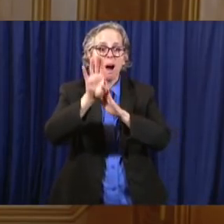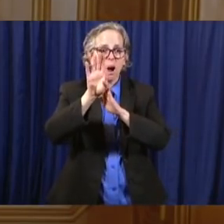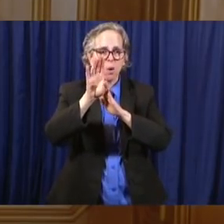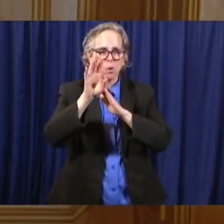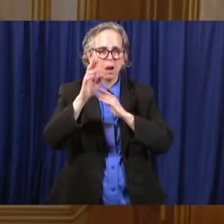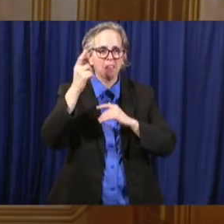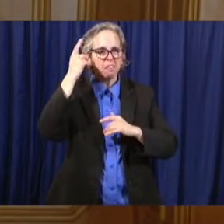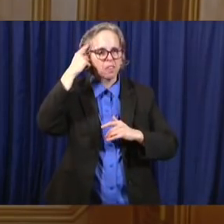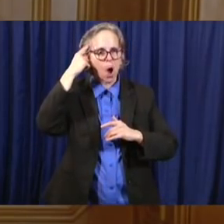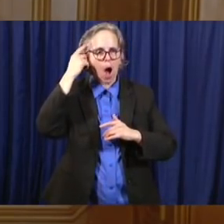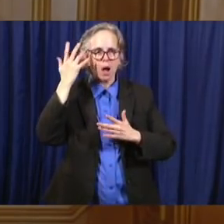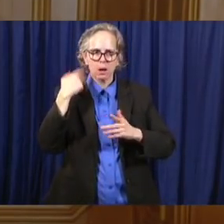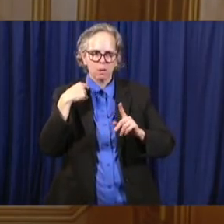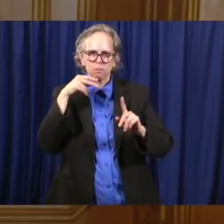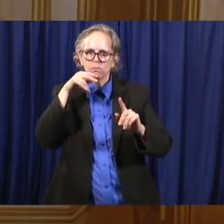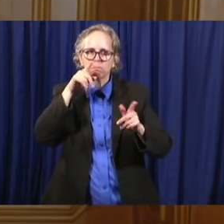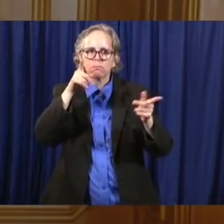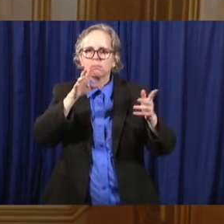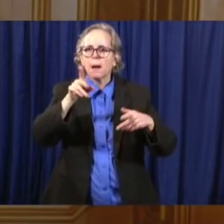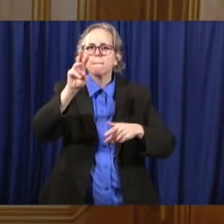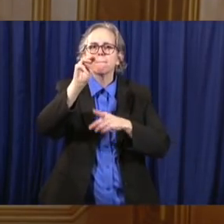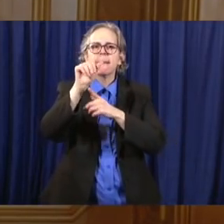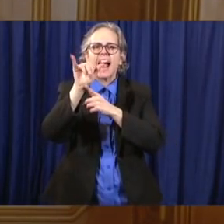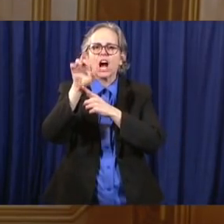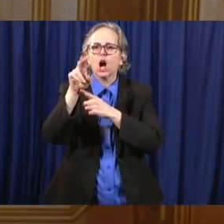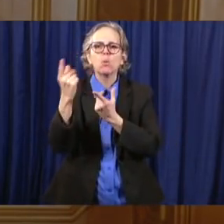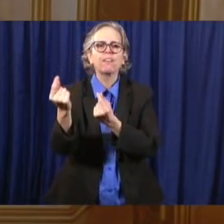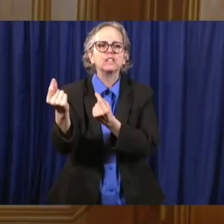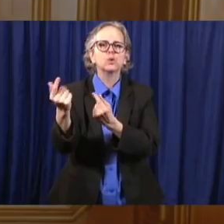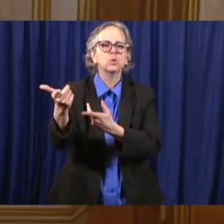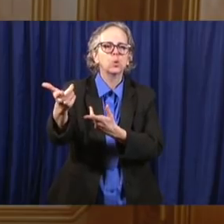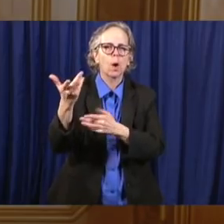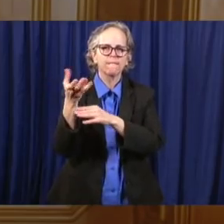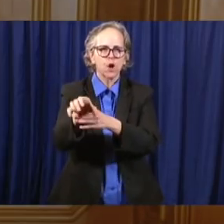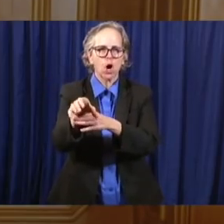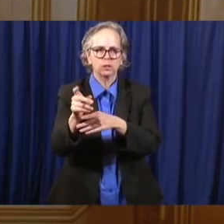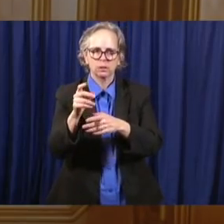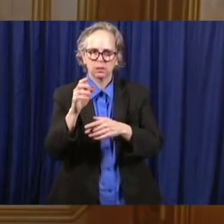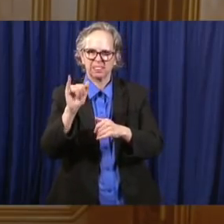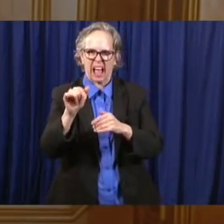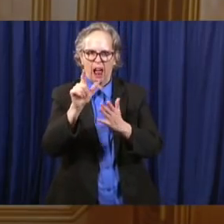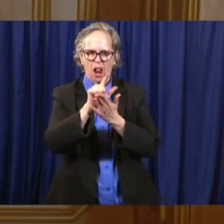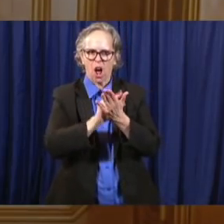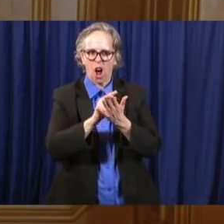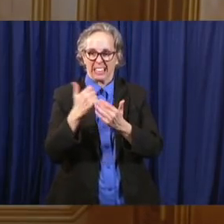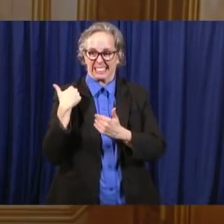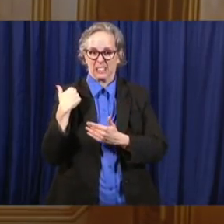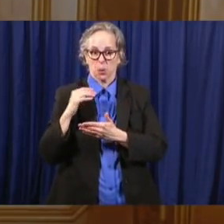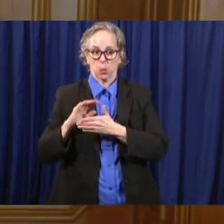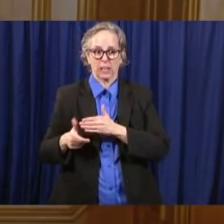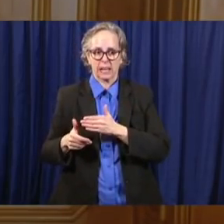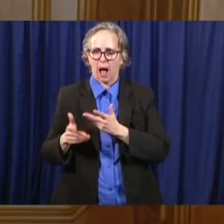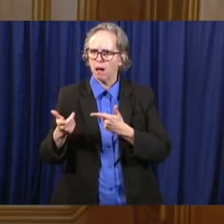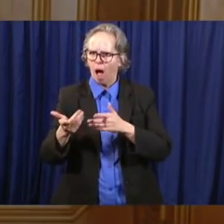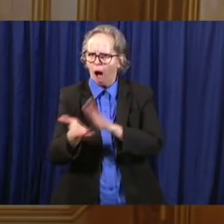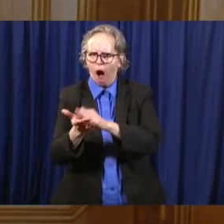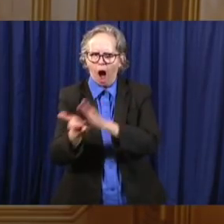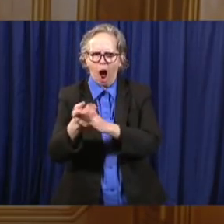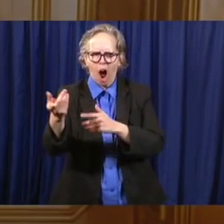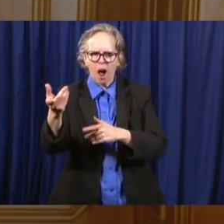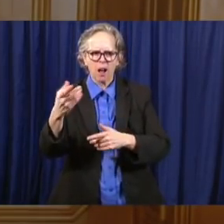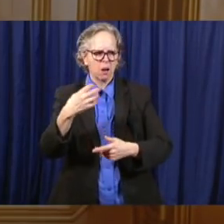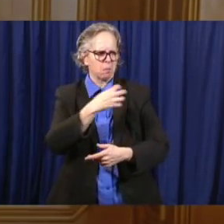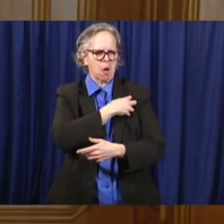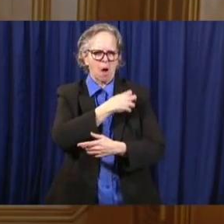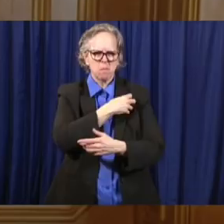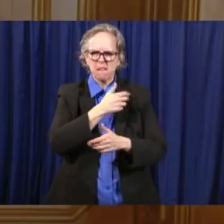done. So the enforcement of that law this weekend, I shout out to the law enforcement agencies,